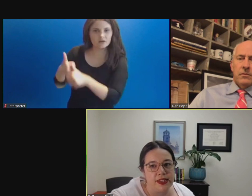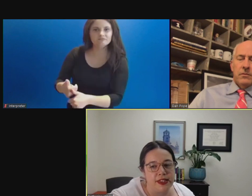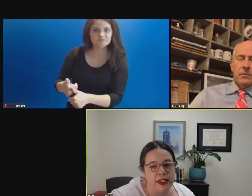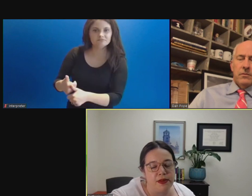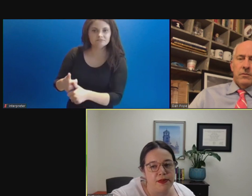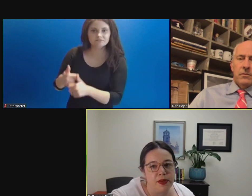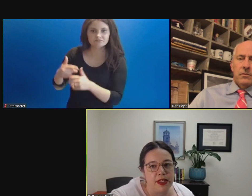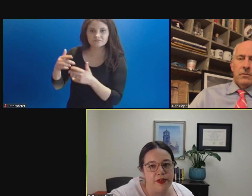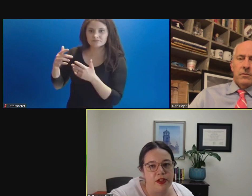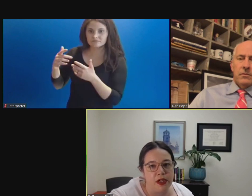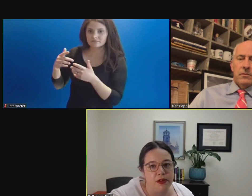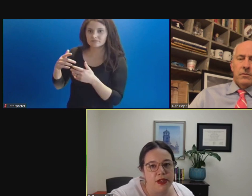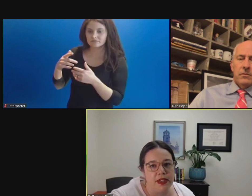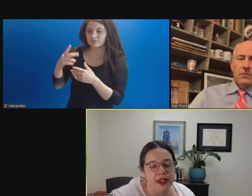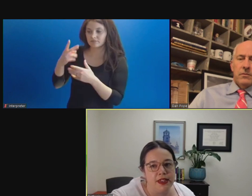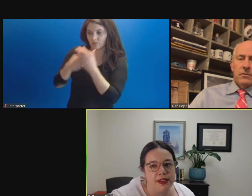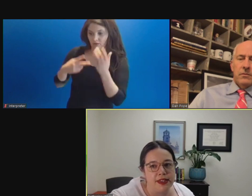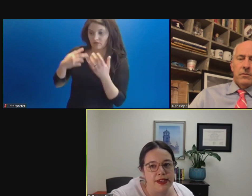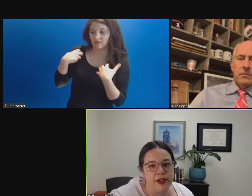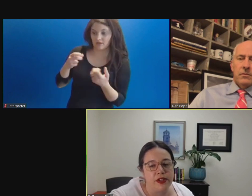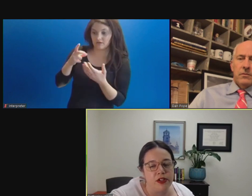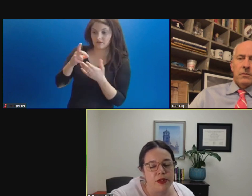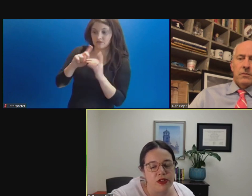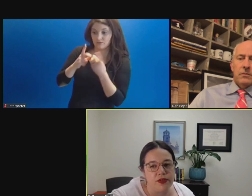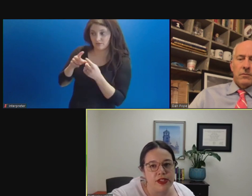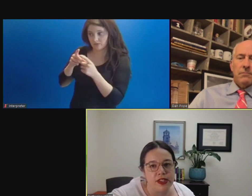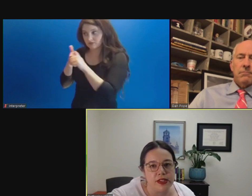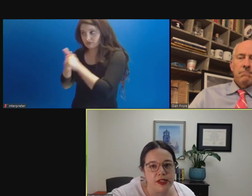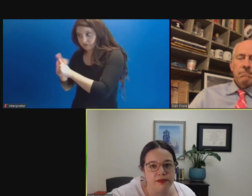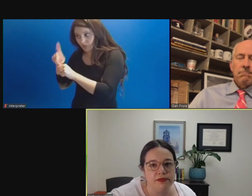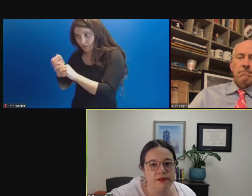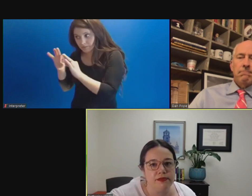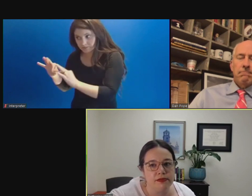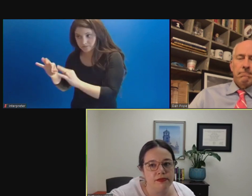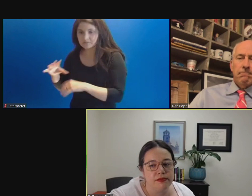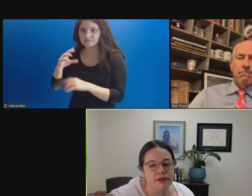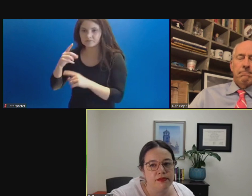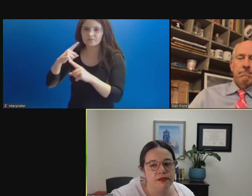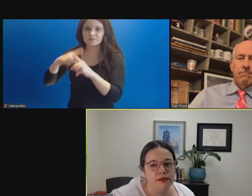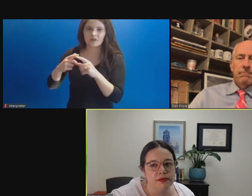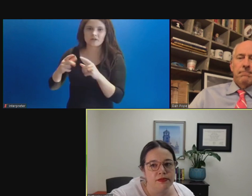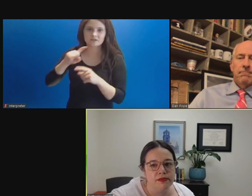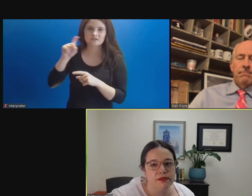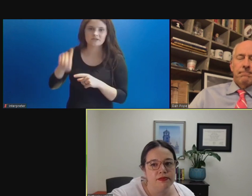is facilitated by both the health department and Texas Health and Human Services.